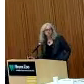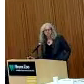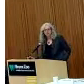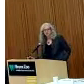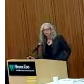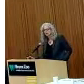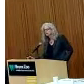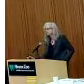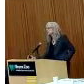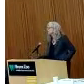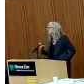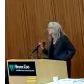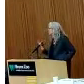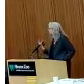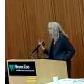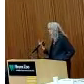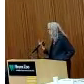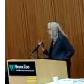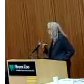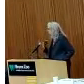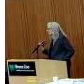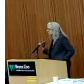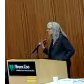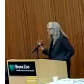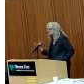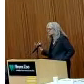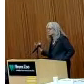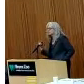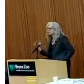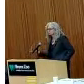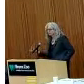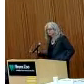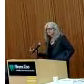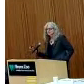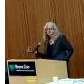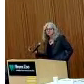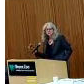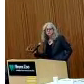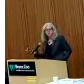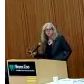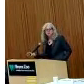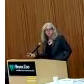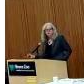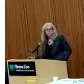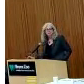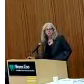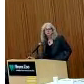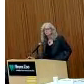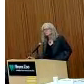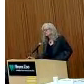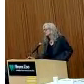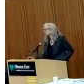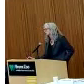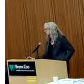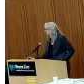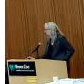broker discrimination on Long Island we had several Investigations out there and we continue to partner with the division and with u the Department